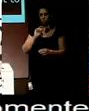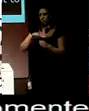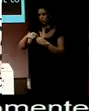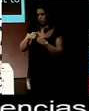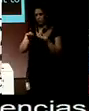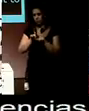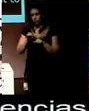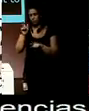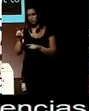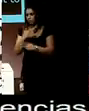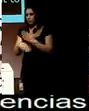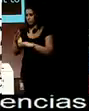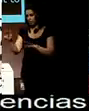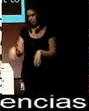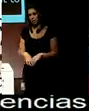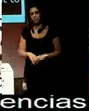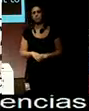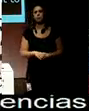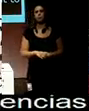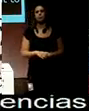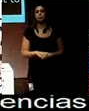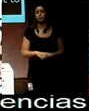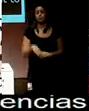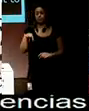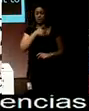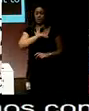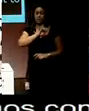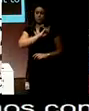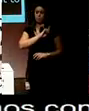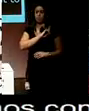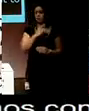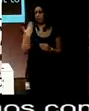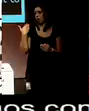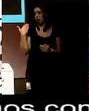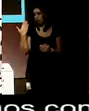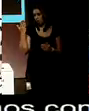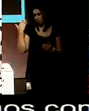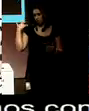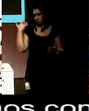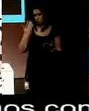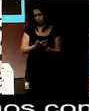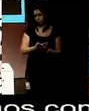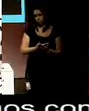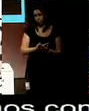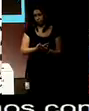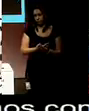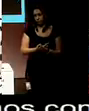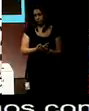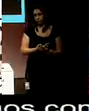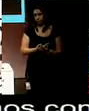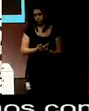the experiences for disabled people as other people without disabilities can enjoy. In